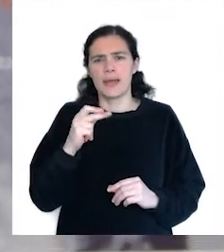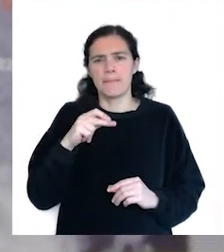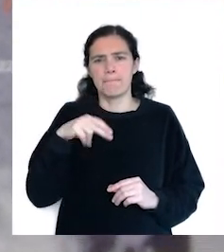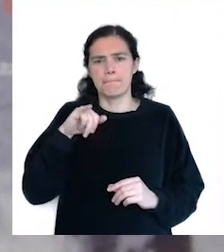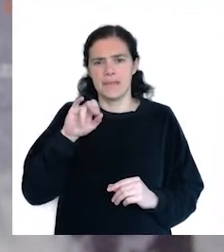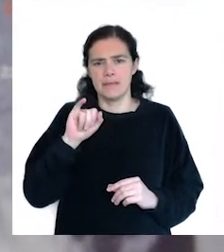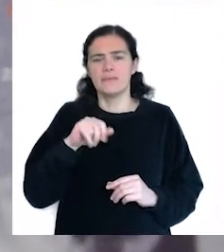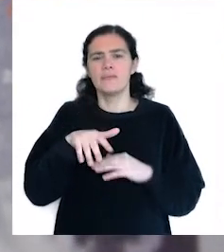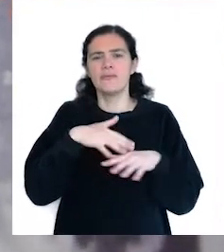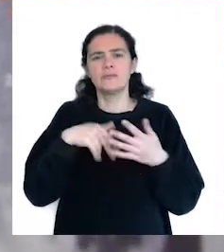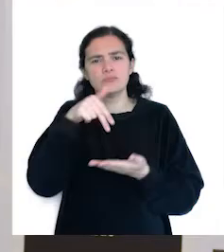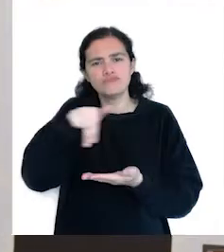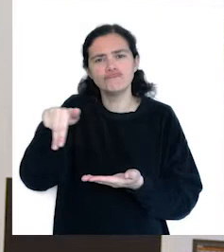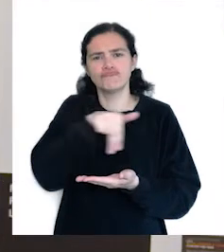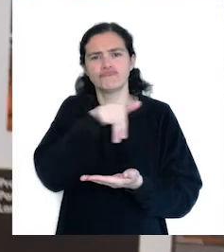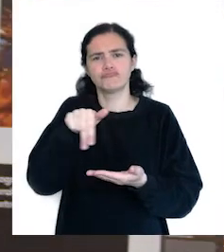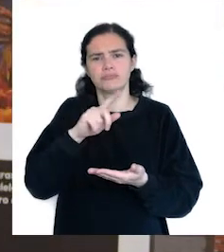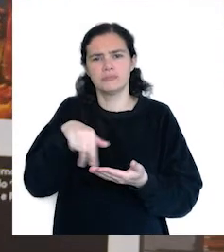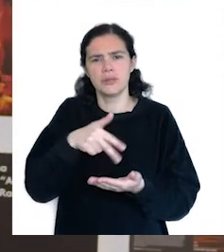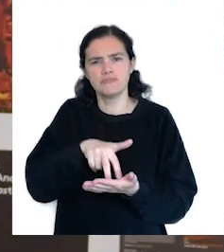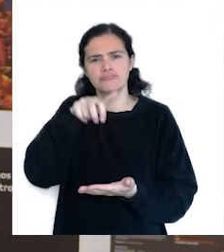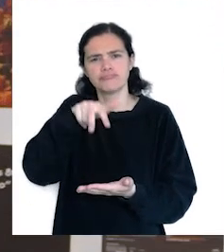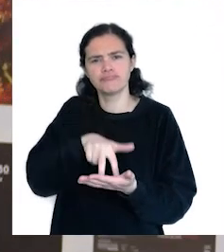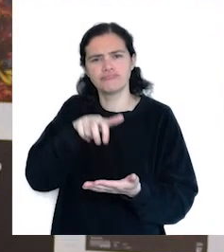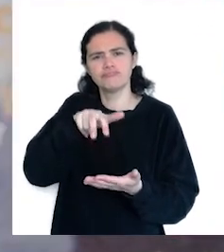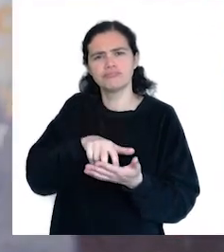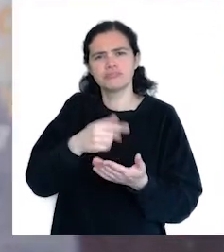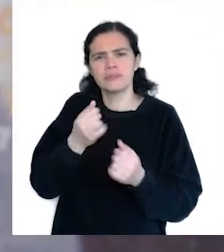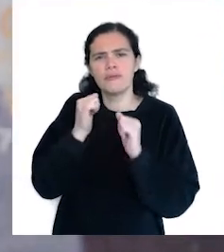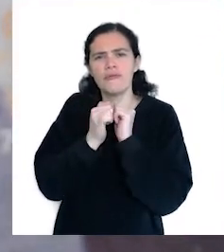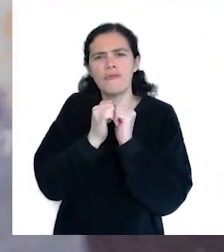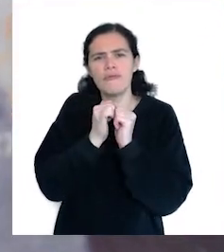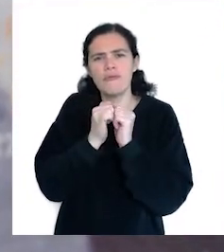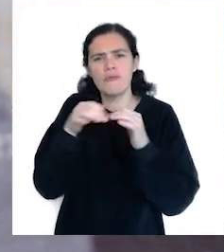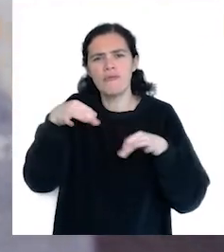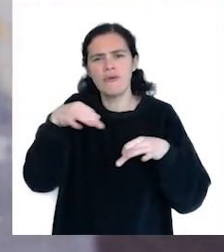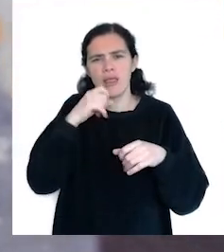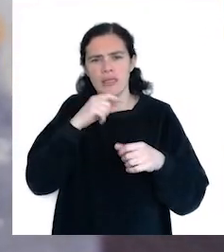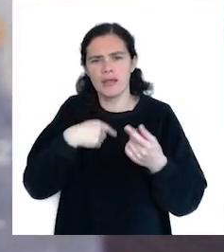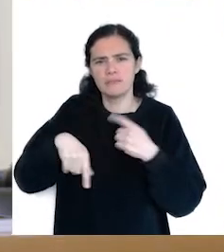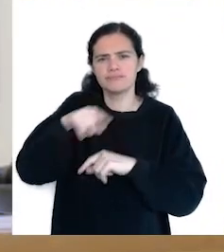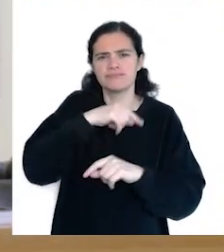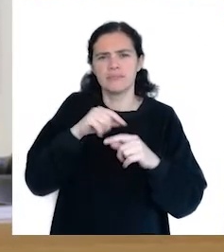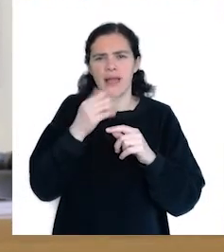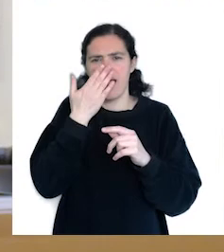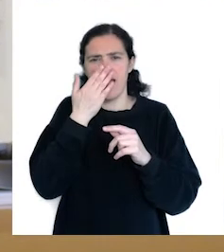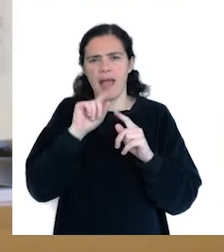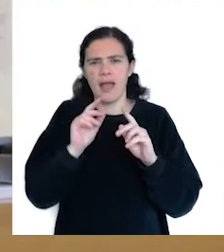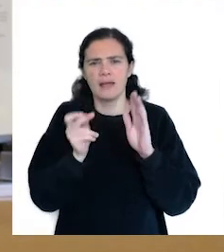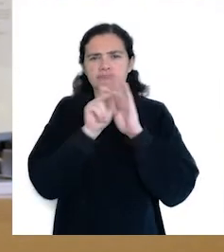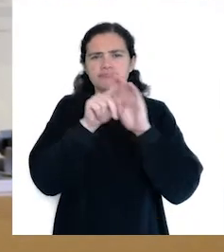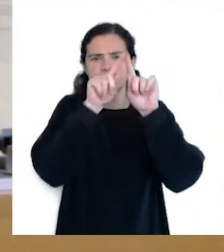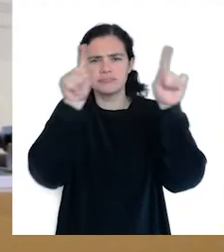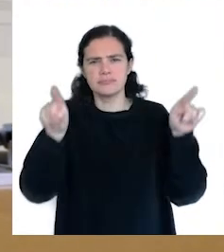artist Murakami doing a performance where he's jumping through sheets of paper, going through